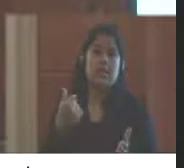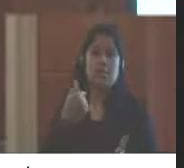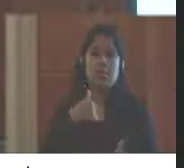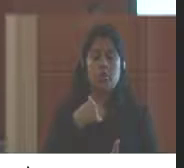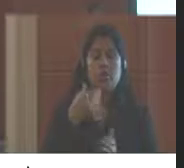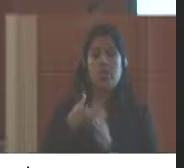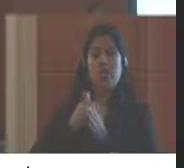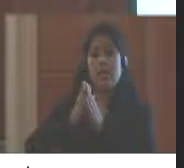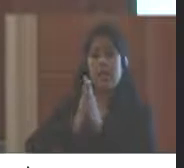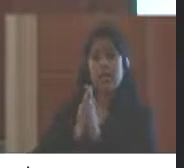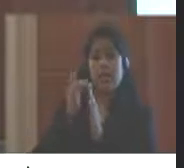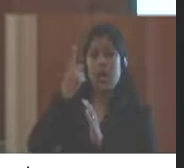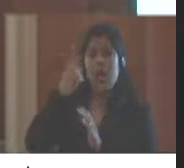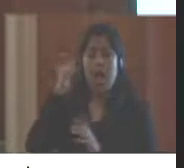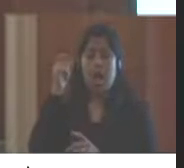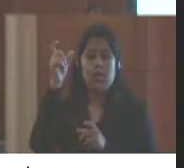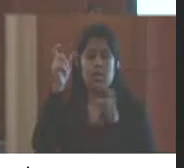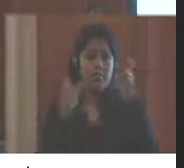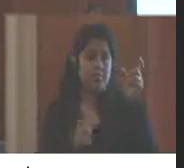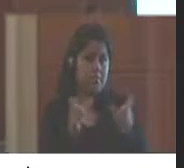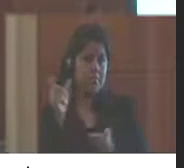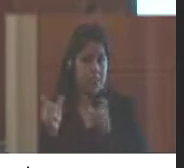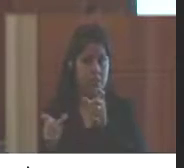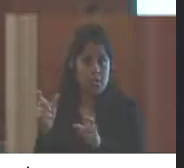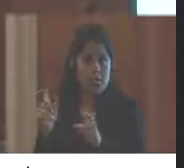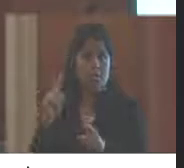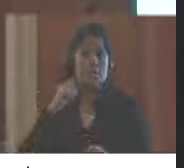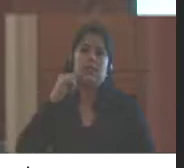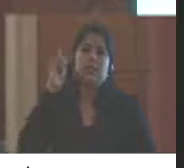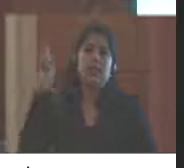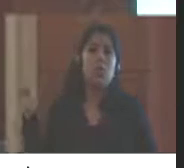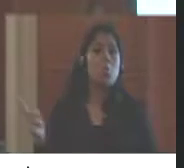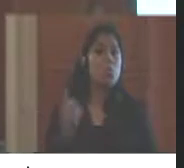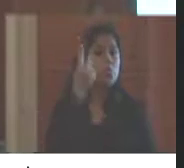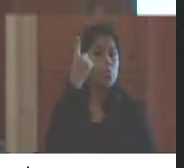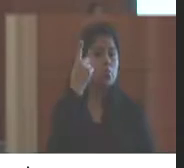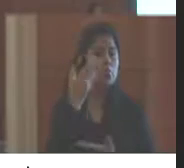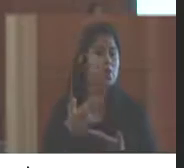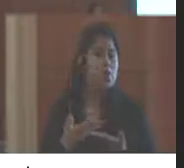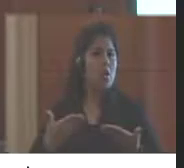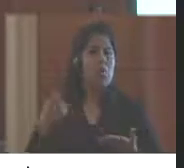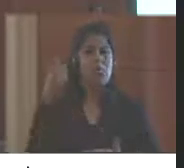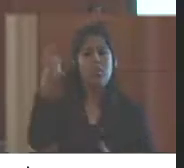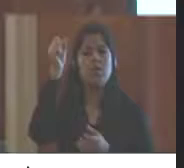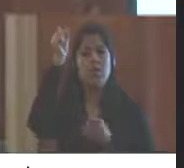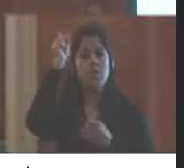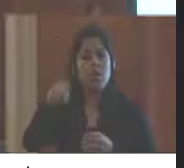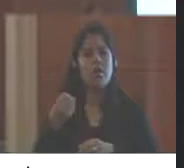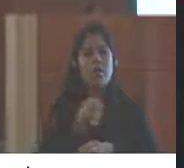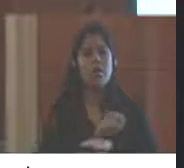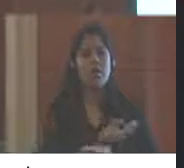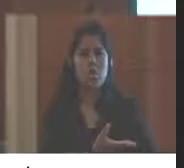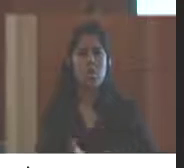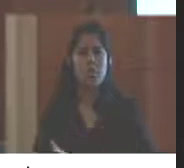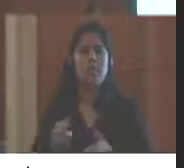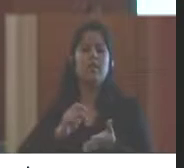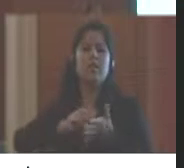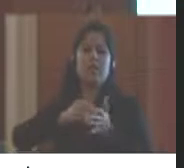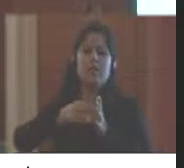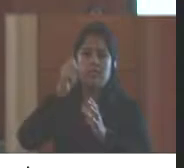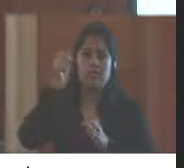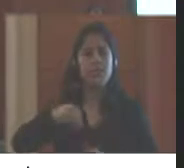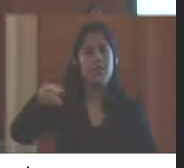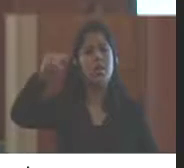only one thing you can recommend we need to do more of, it's education that comes up. And it's education